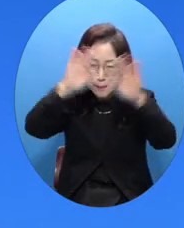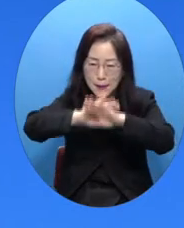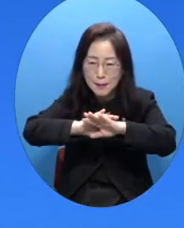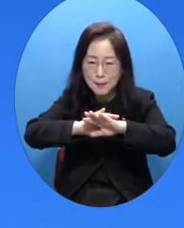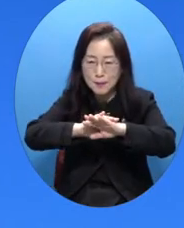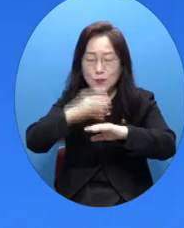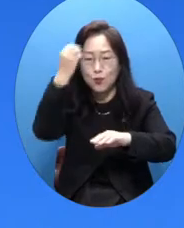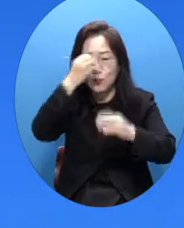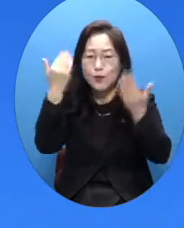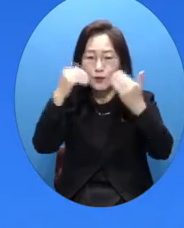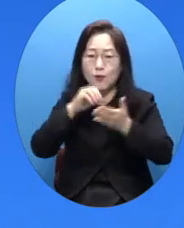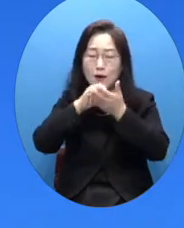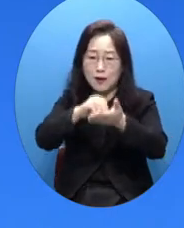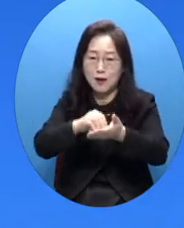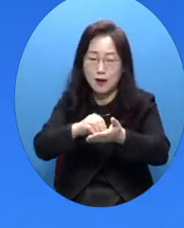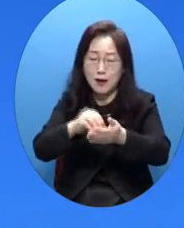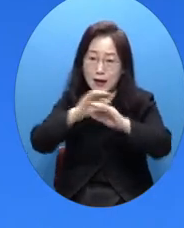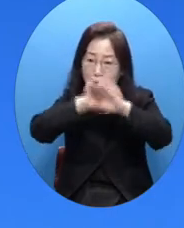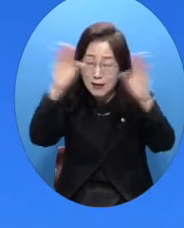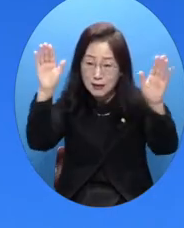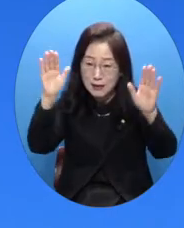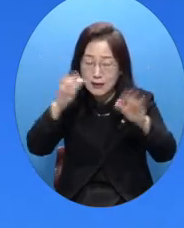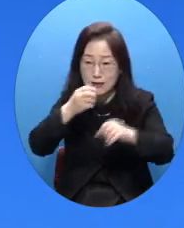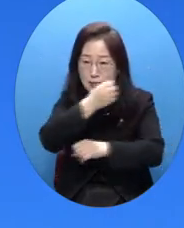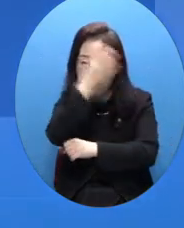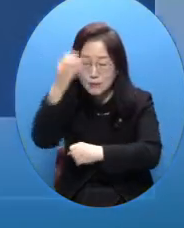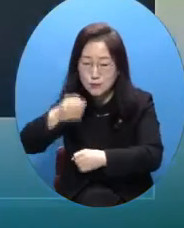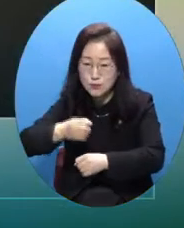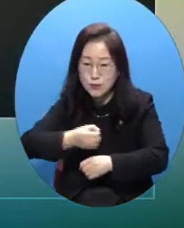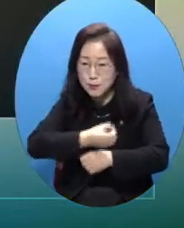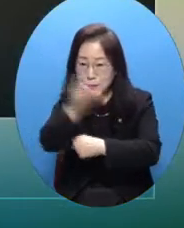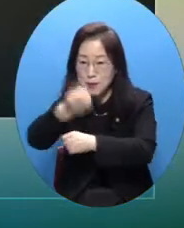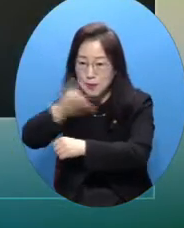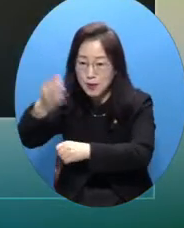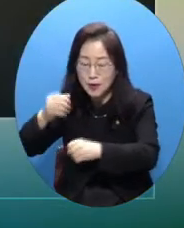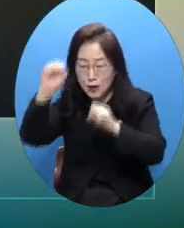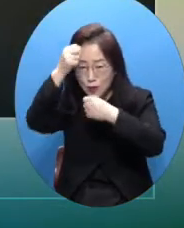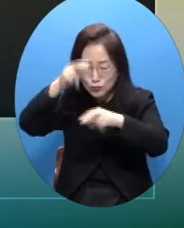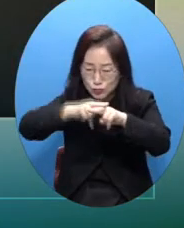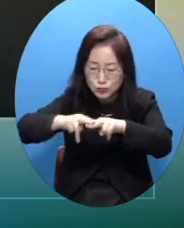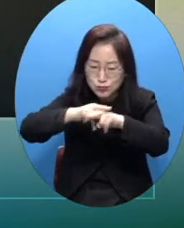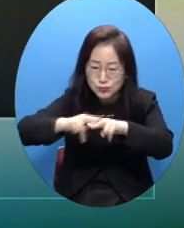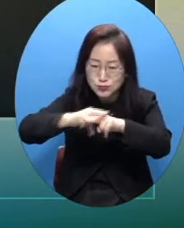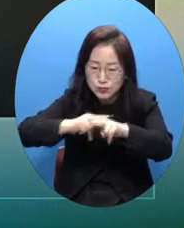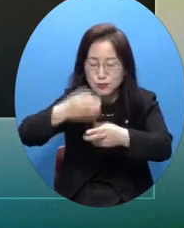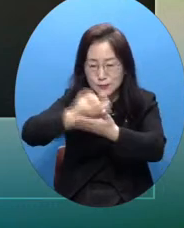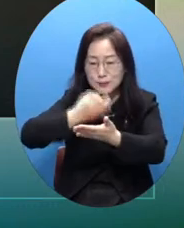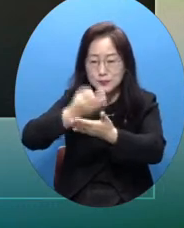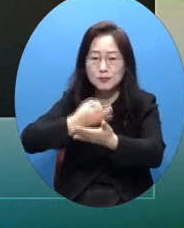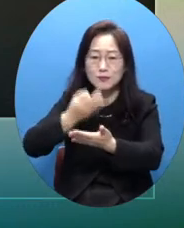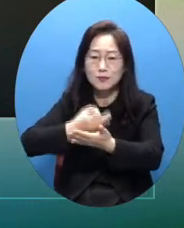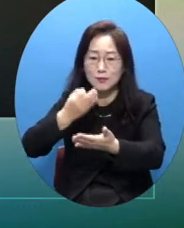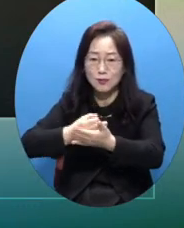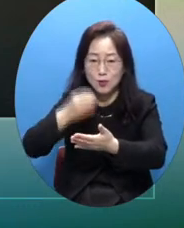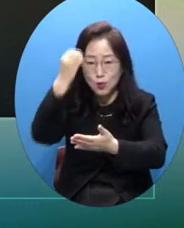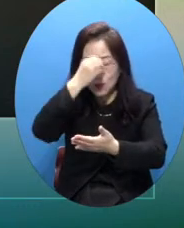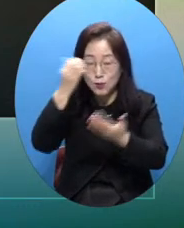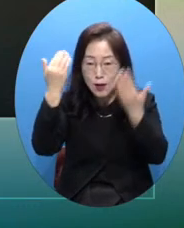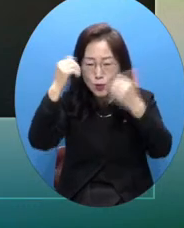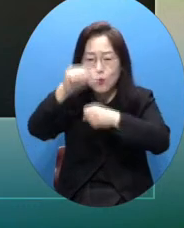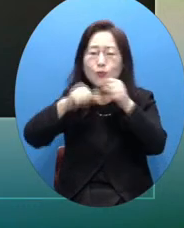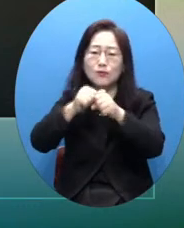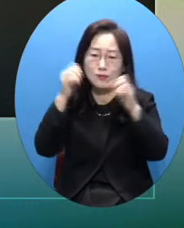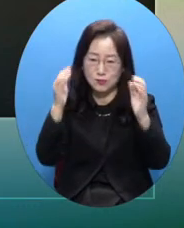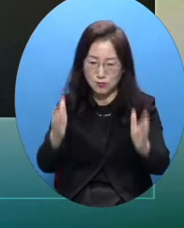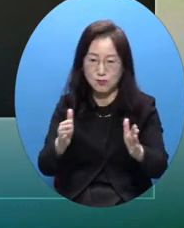he went to a night class and slept on the bridge picked up called the rights to dumped in the trash can poised polished the shoes